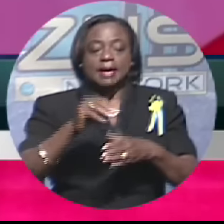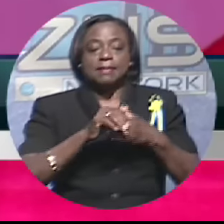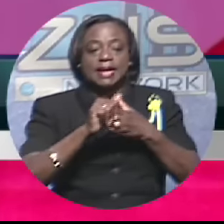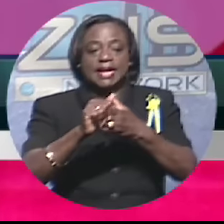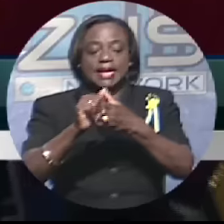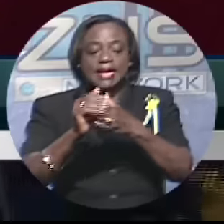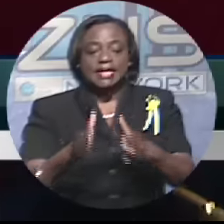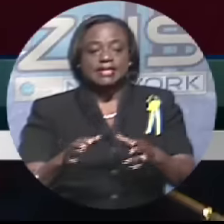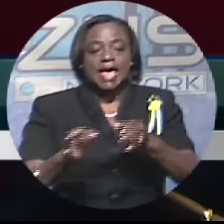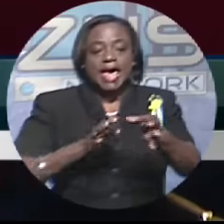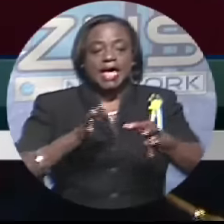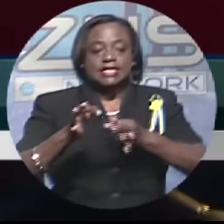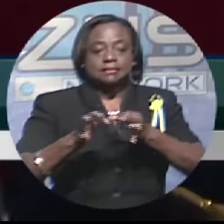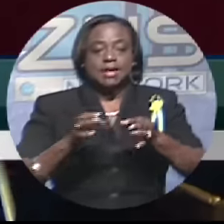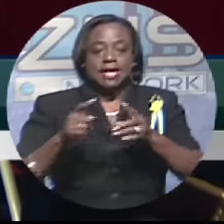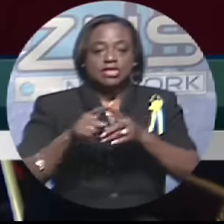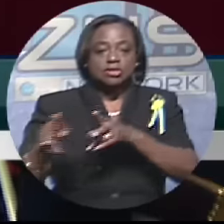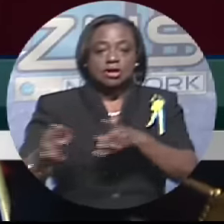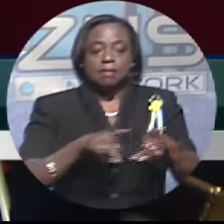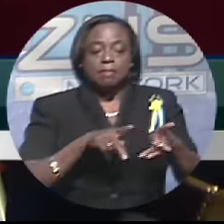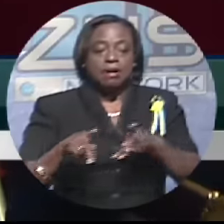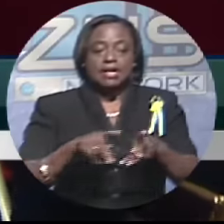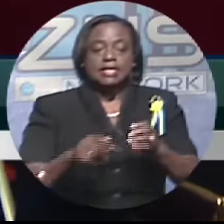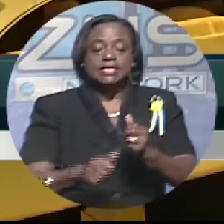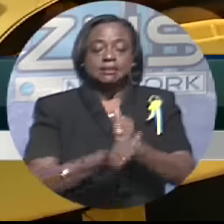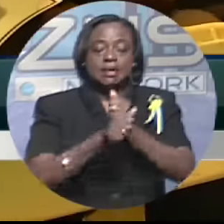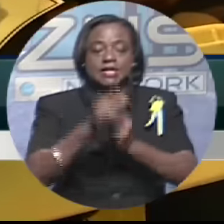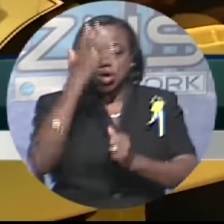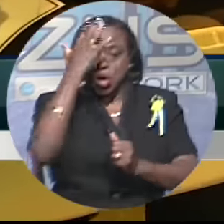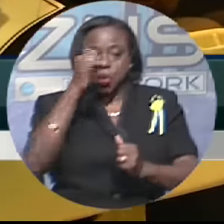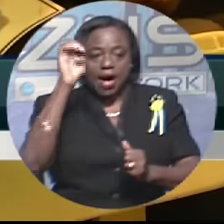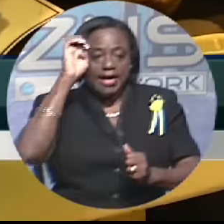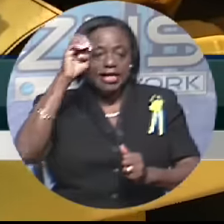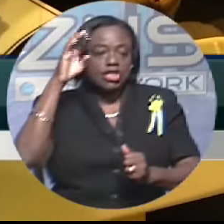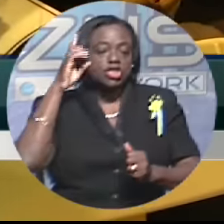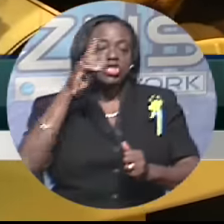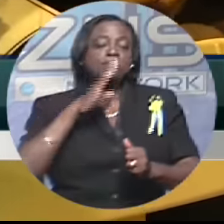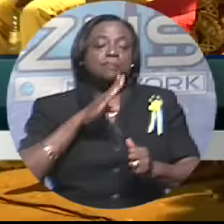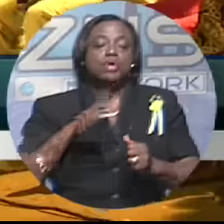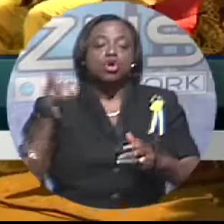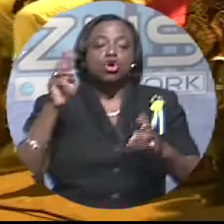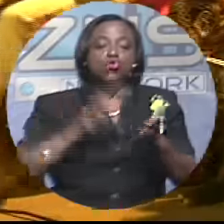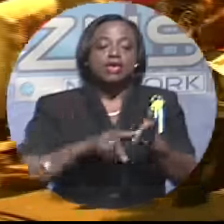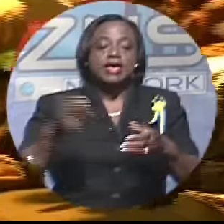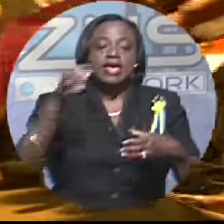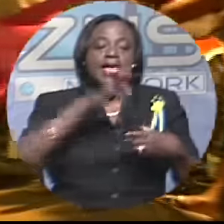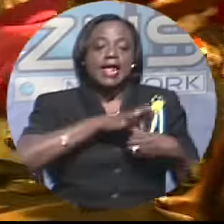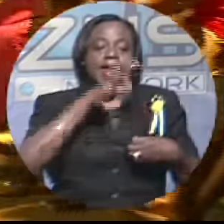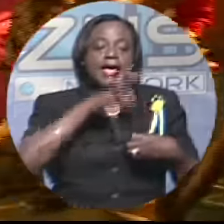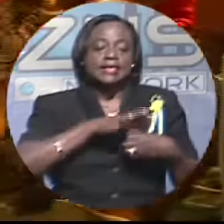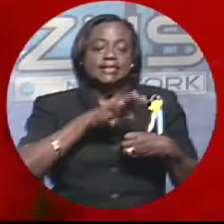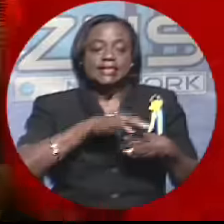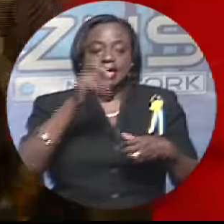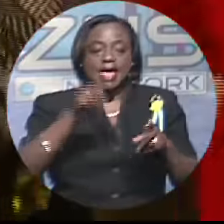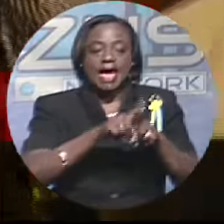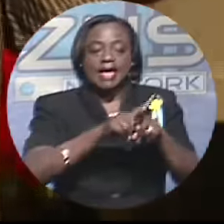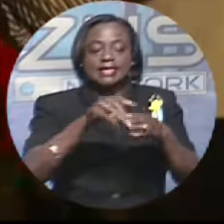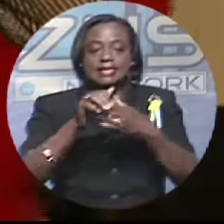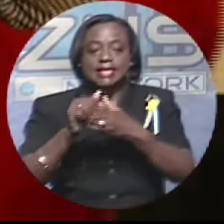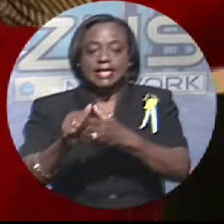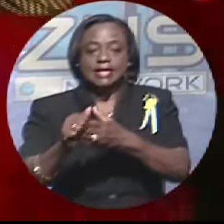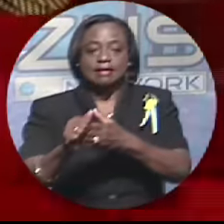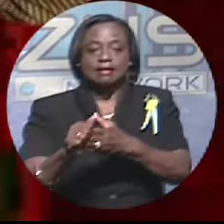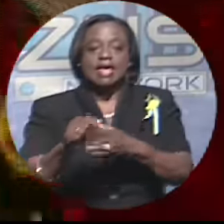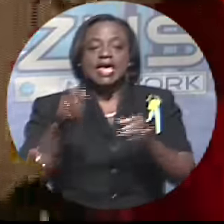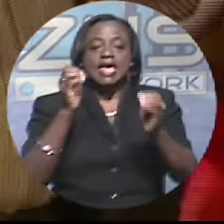party supporters why Dr. Hubert Minnis should be re-elected as leader at the party's national convention later this month. Even the